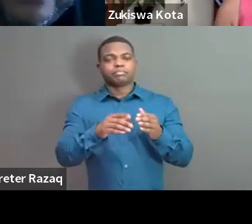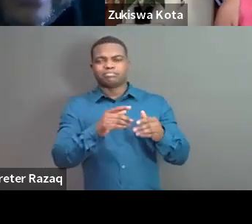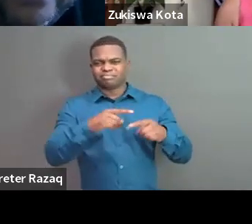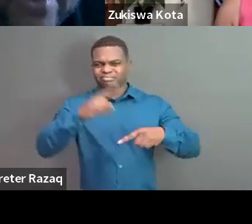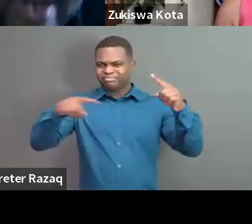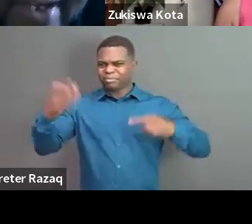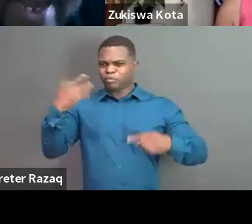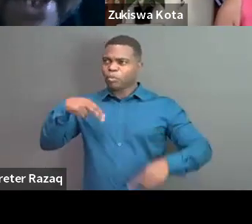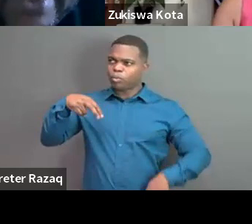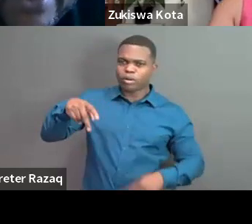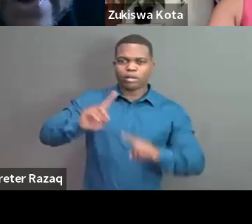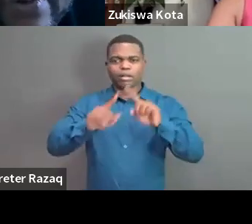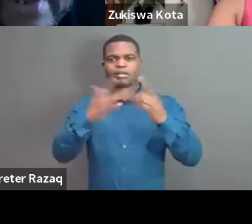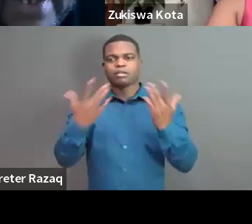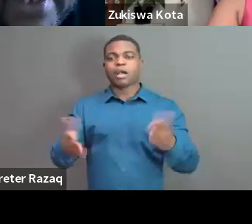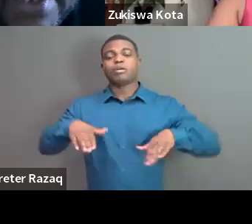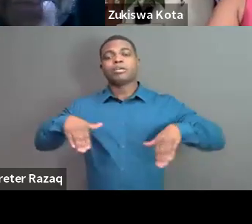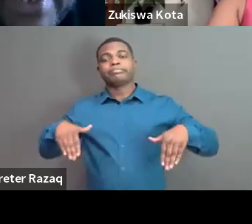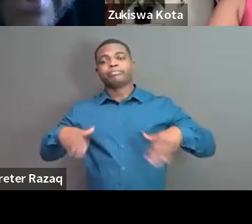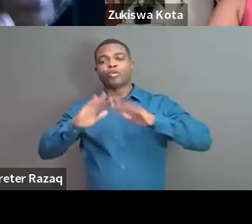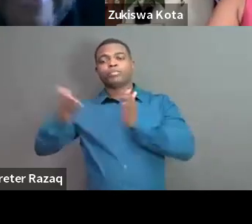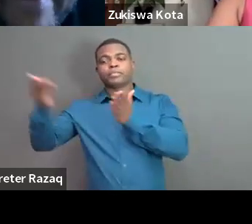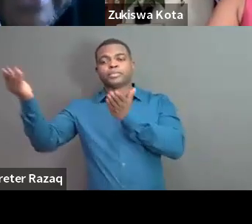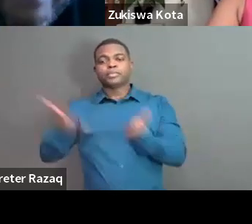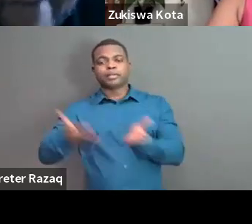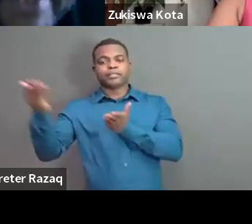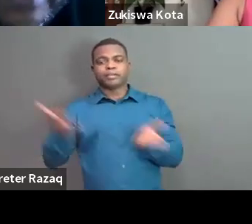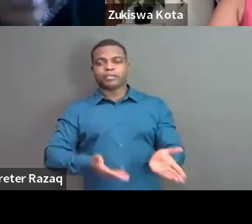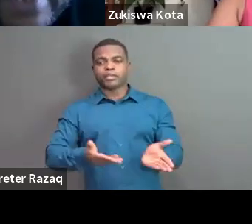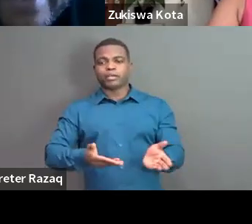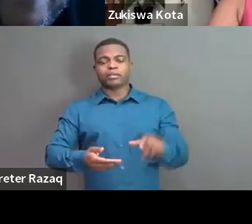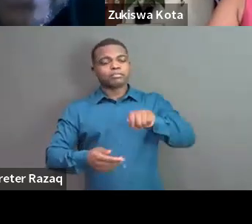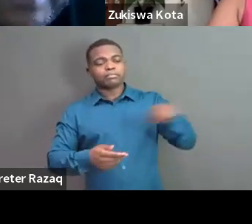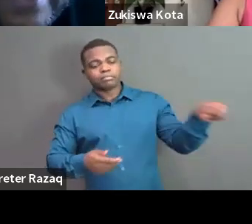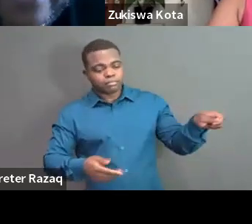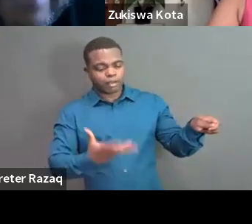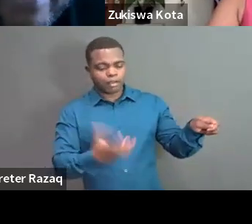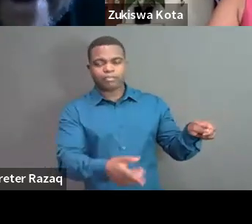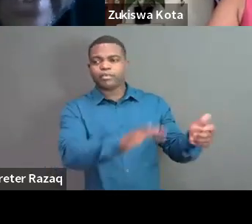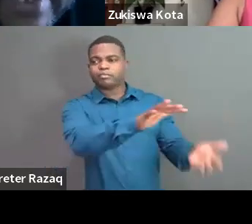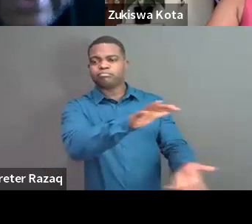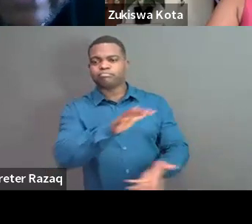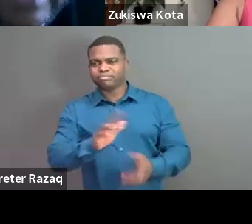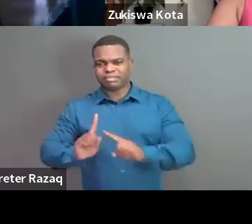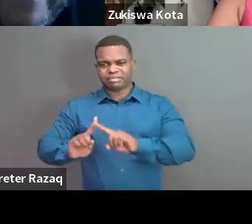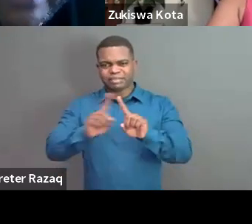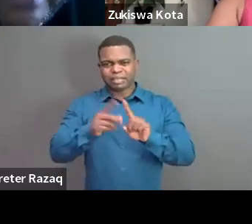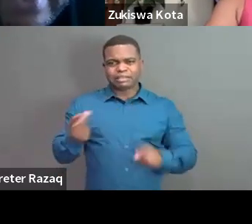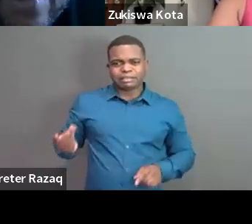life is moving to that direction. So it's important that government and private sector, and I think we've not said anything about private